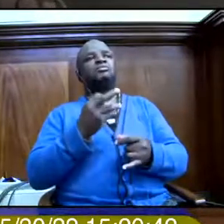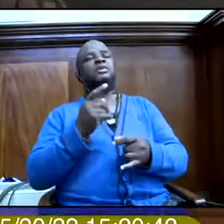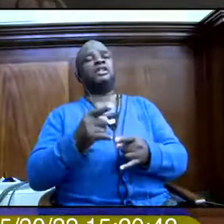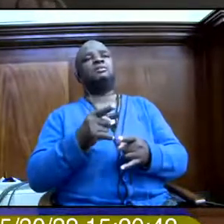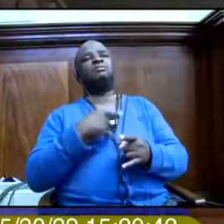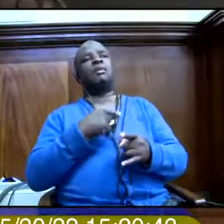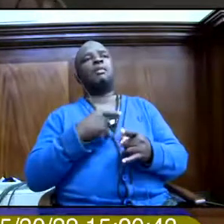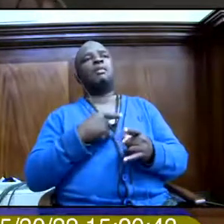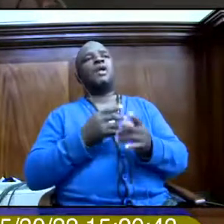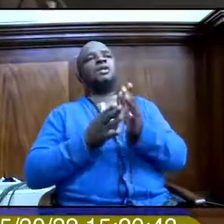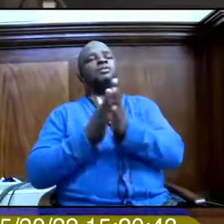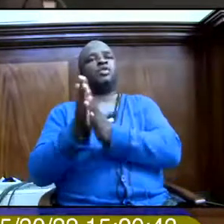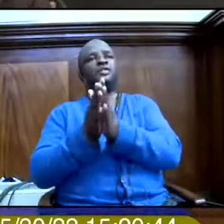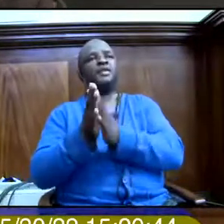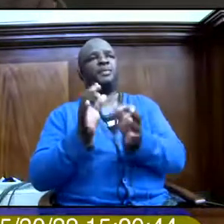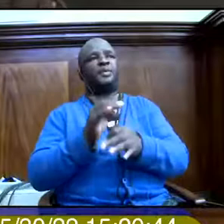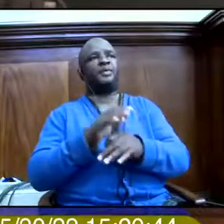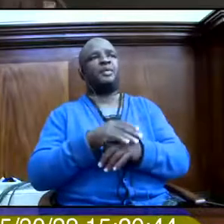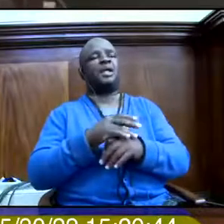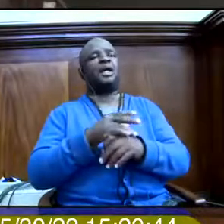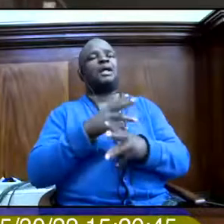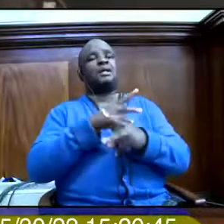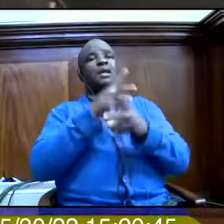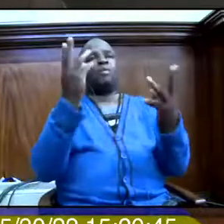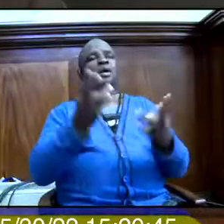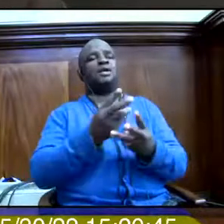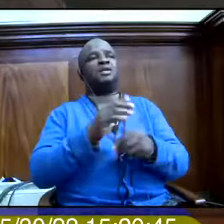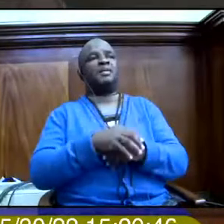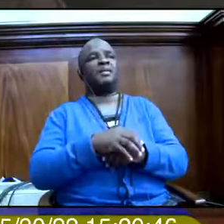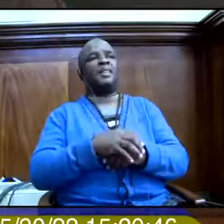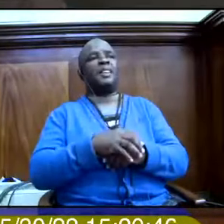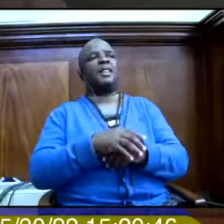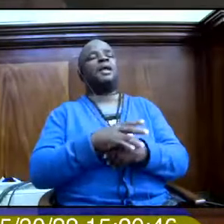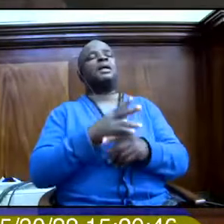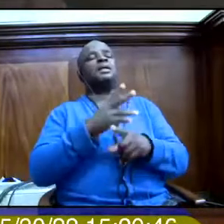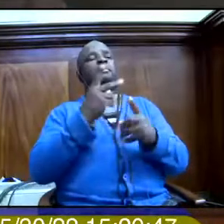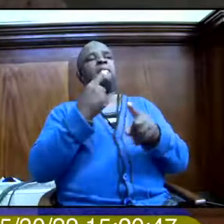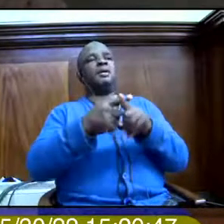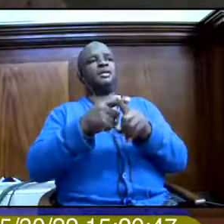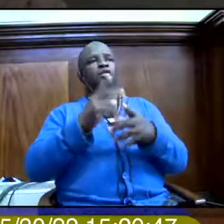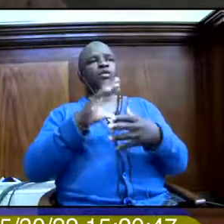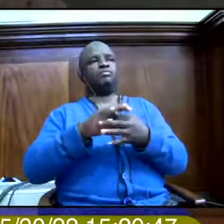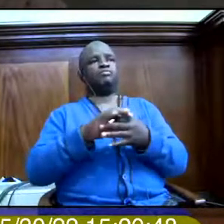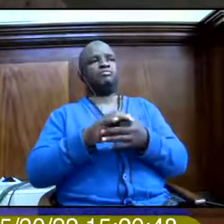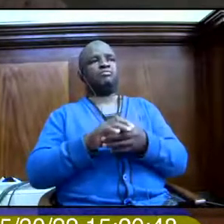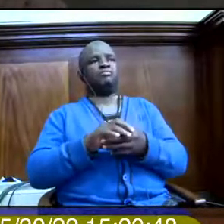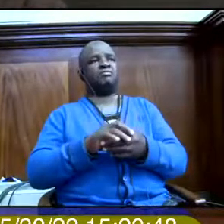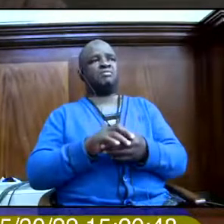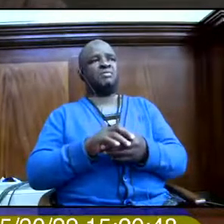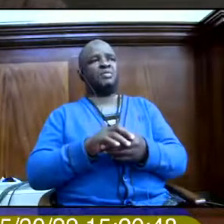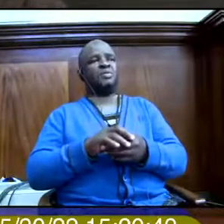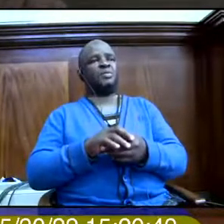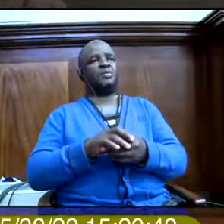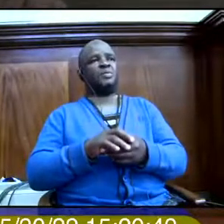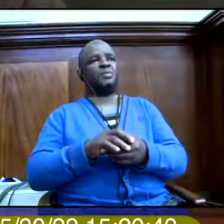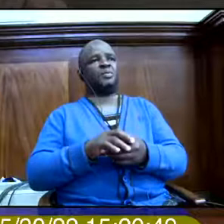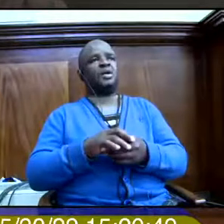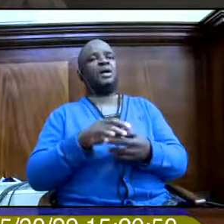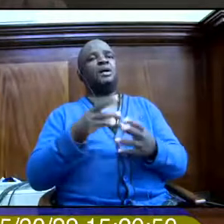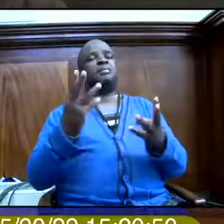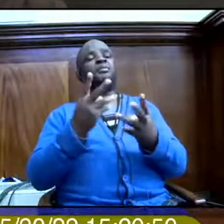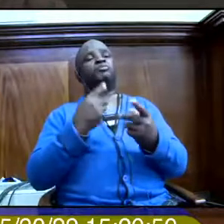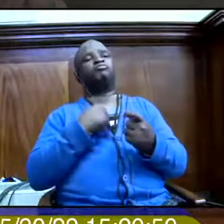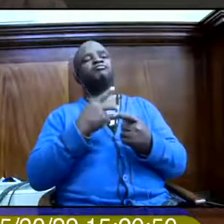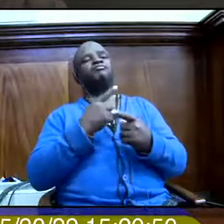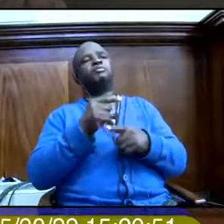a around the world and the here at home the picture of winding queens waiting to